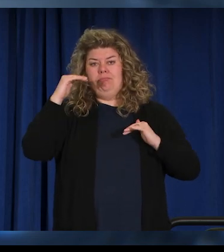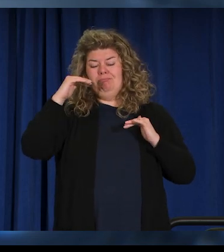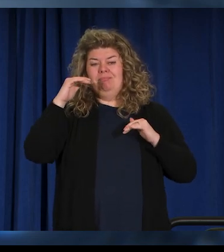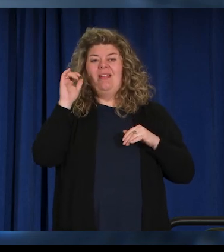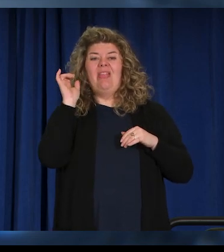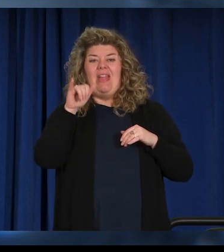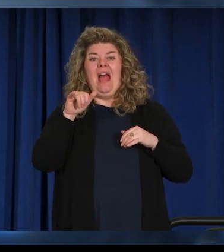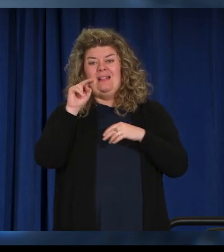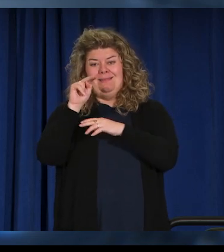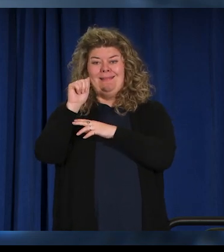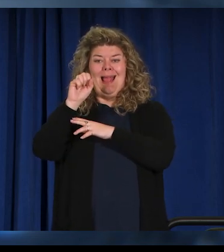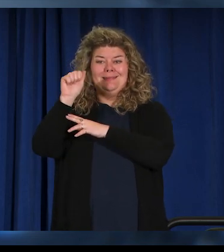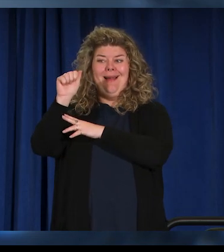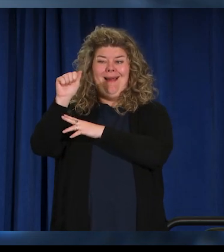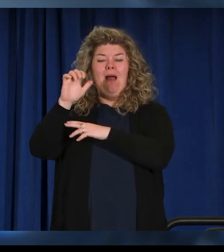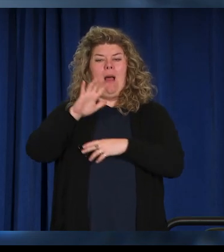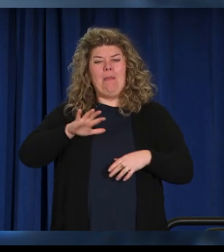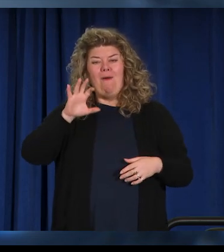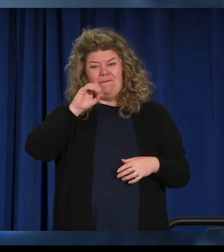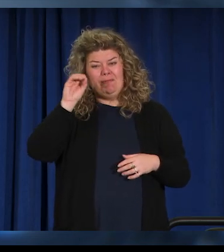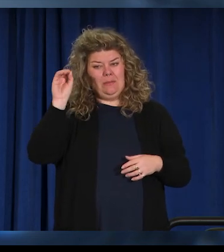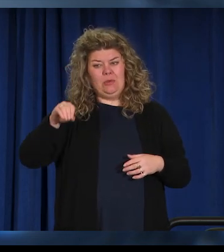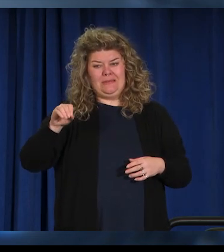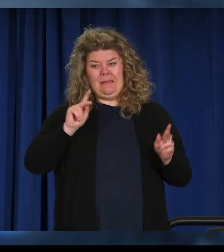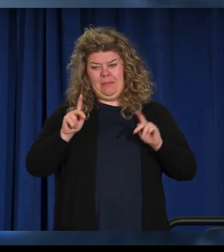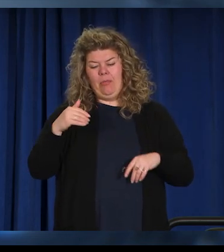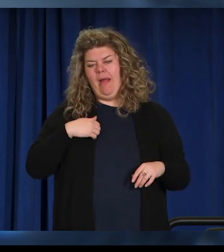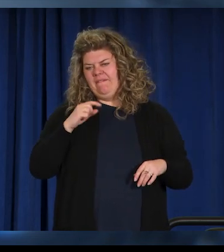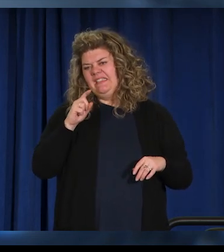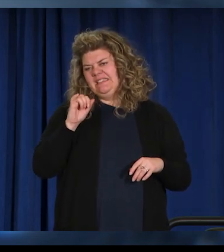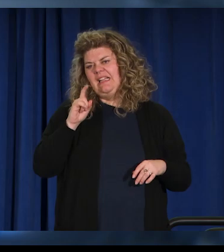are diagnosed as dyslexic.